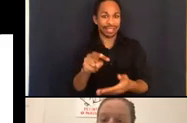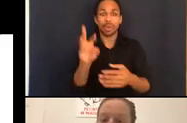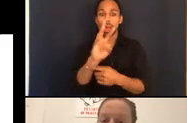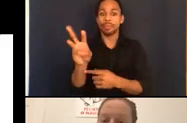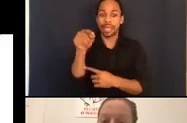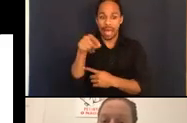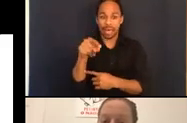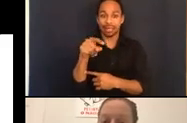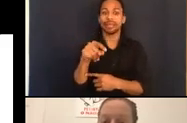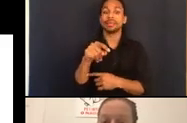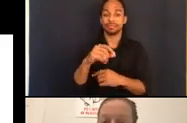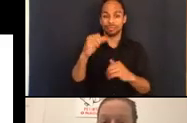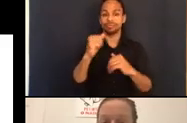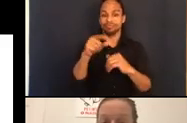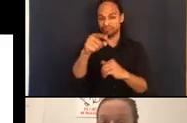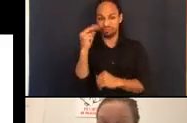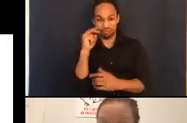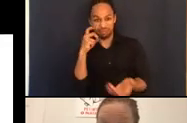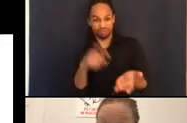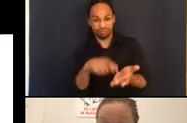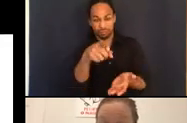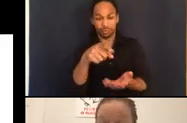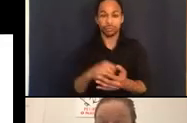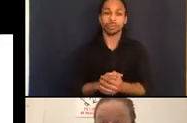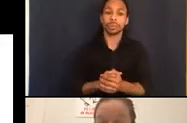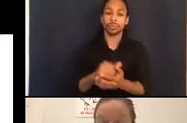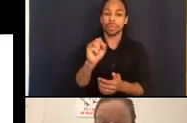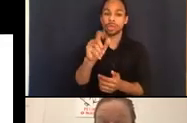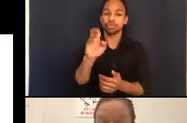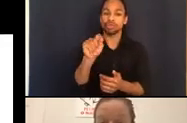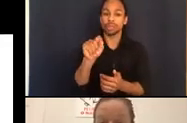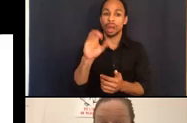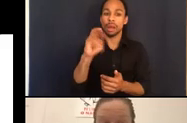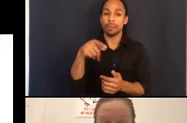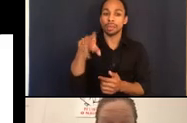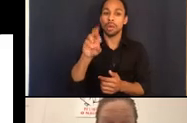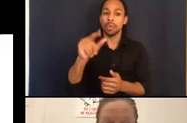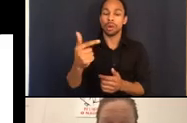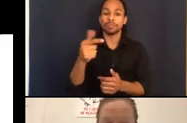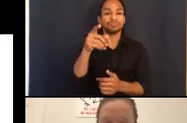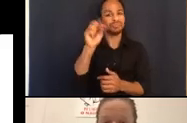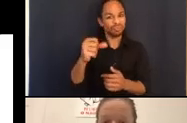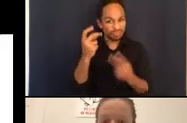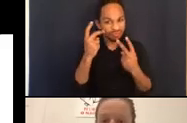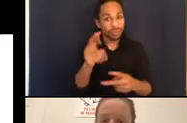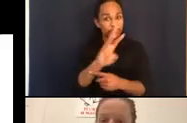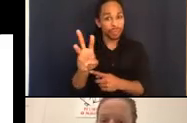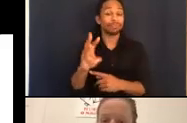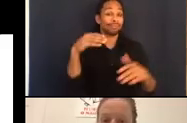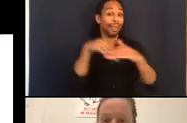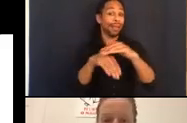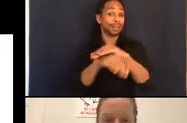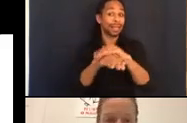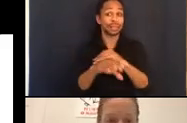just published all of our core structural competency training materials in MedEd portal, and you can access this publication on the front page